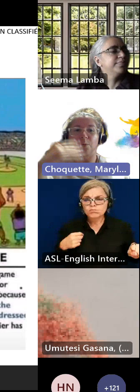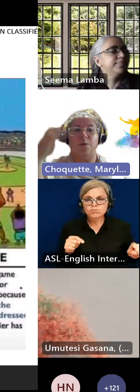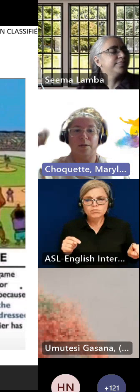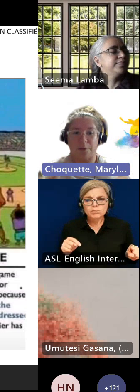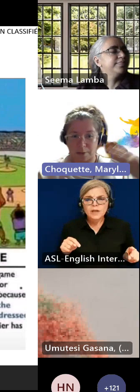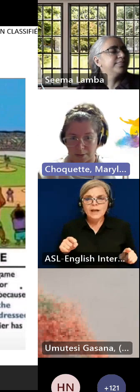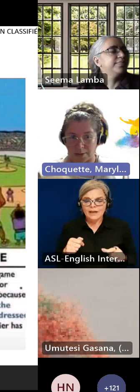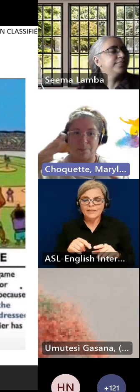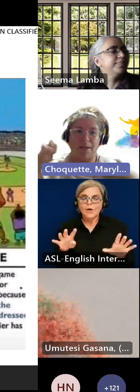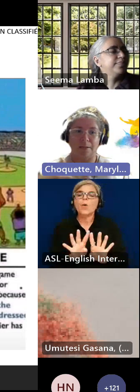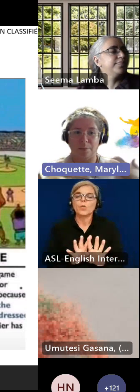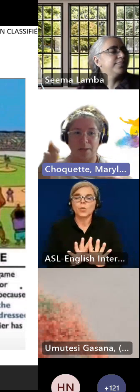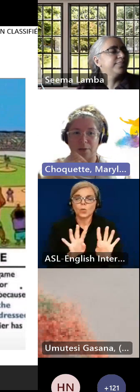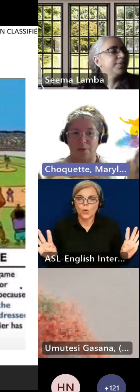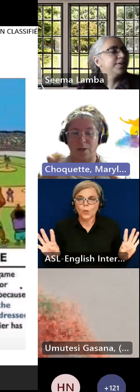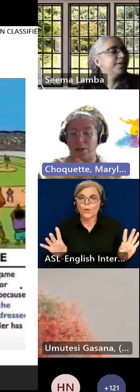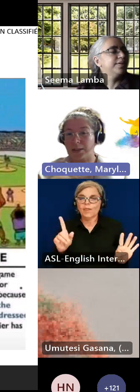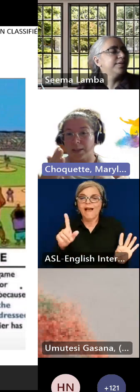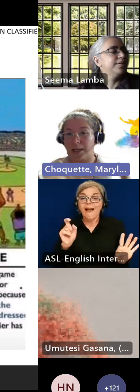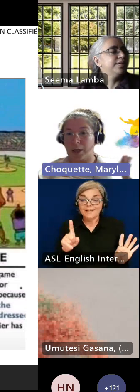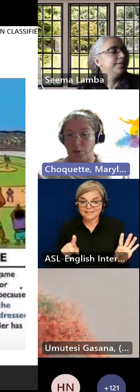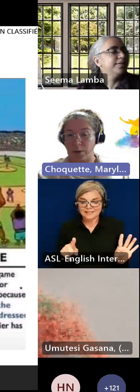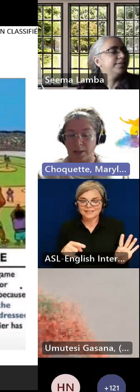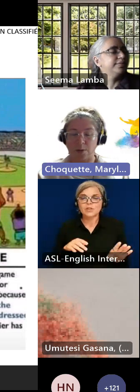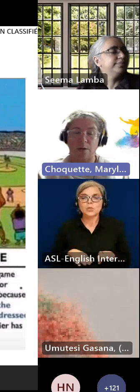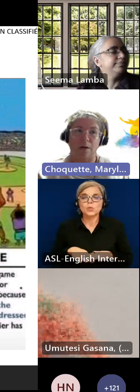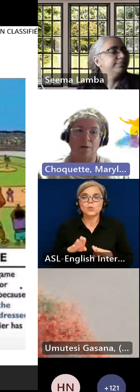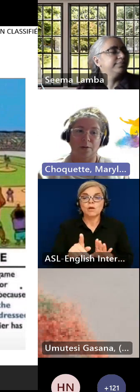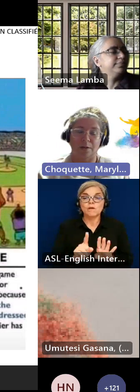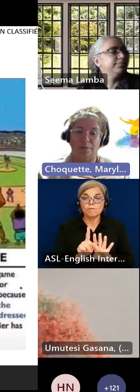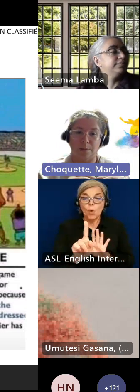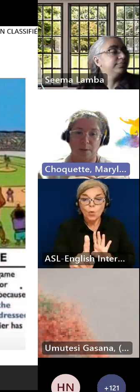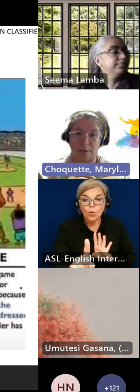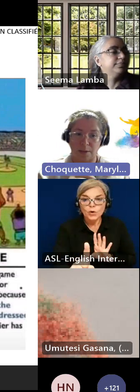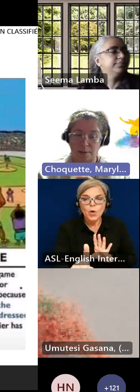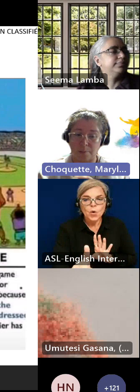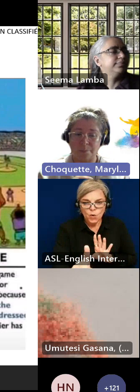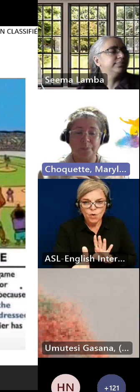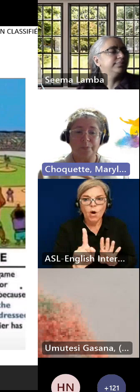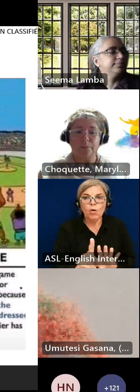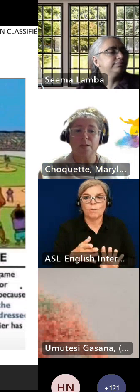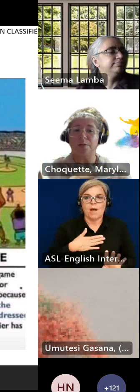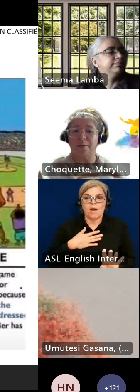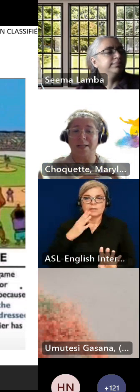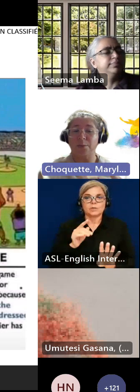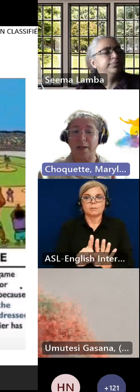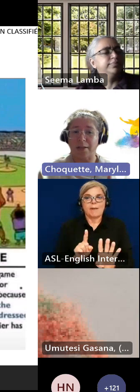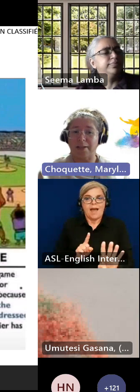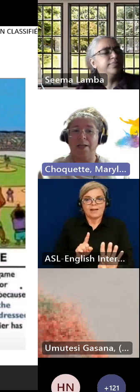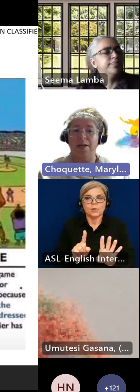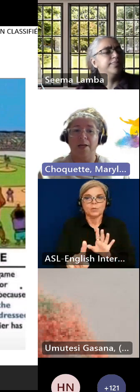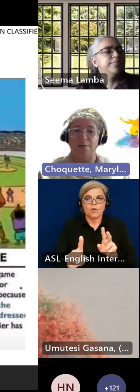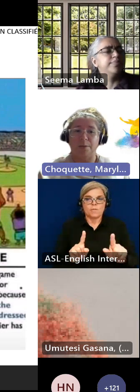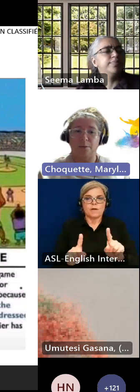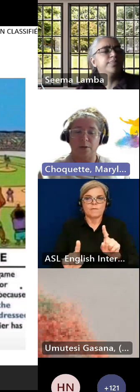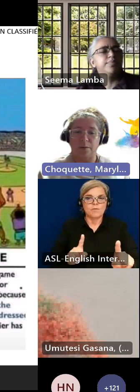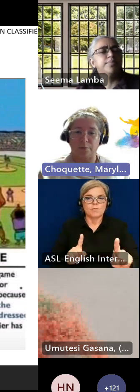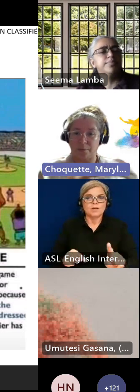take a step forward or a step back depending on the questions and how you would answer on your lived experiences. So that's